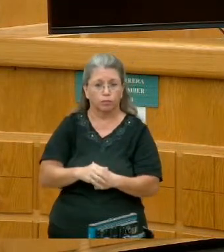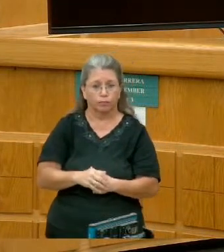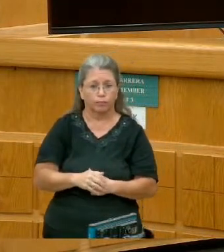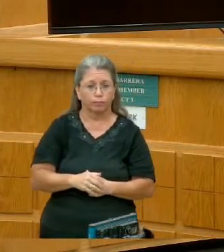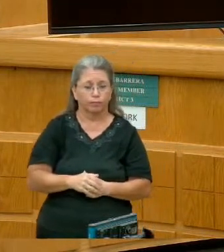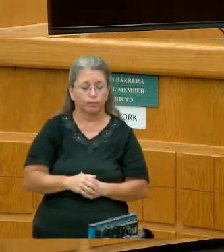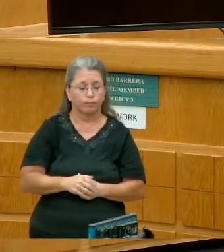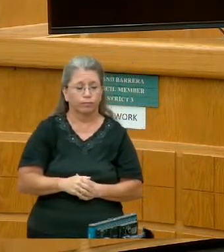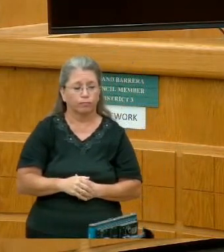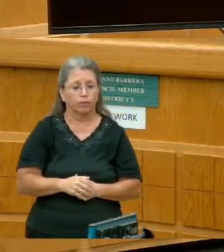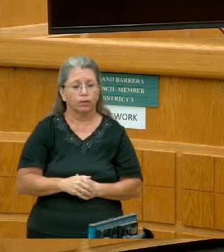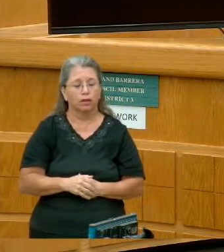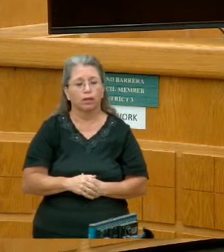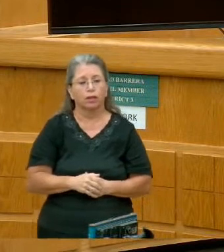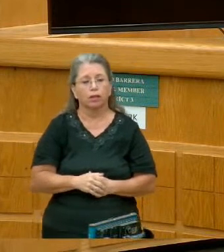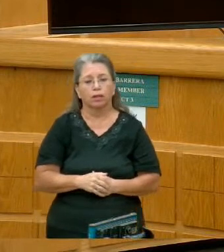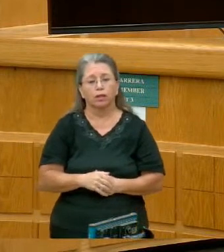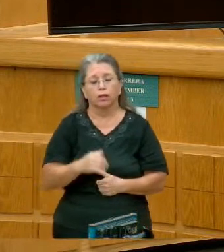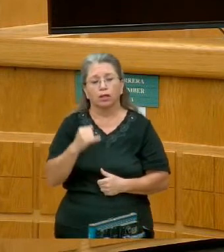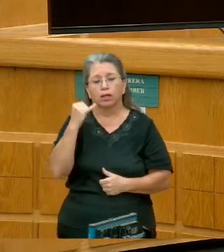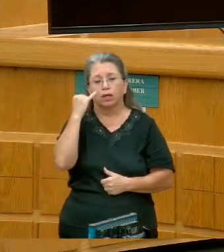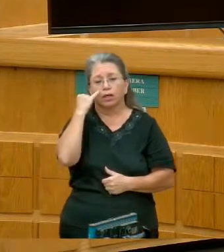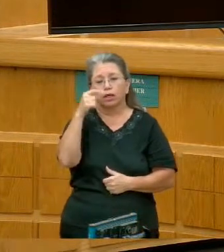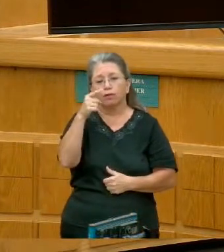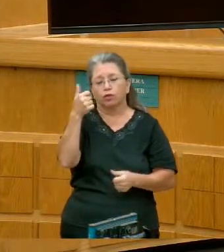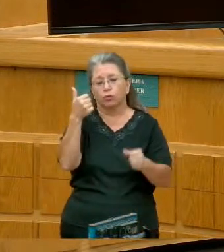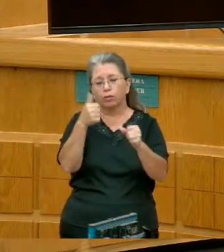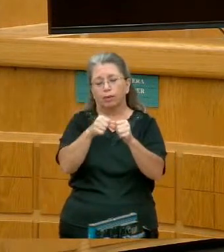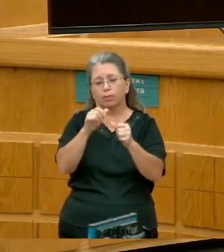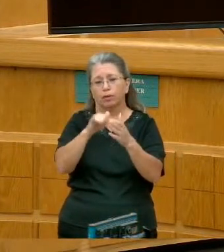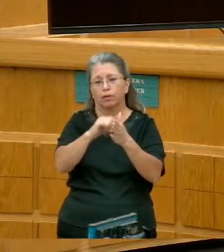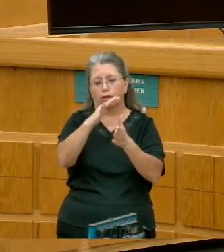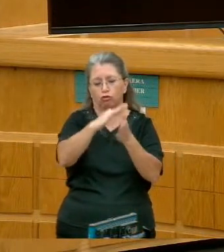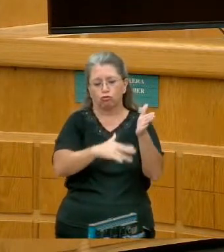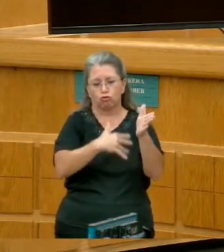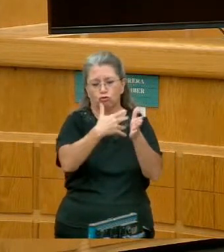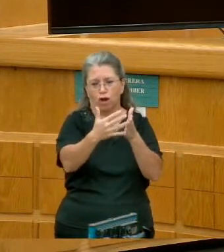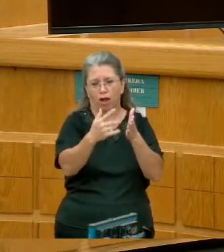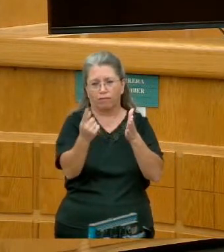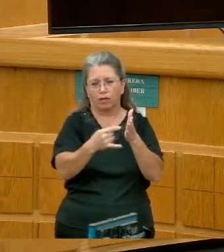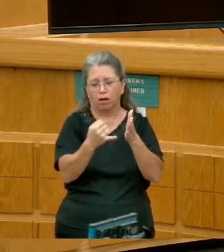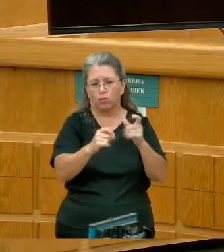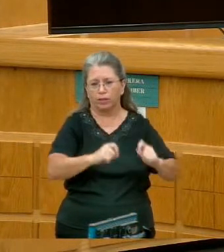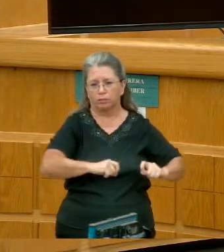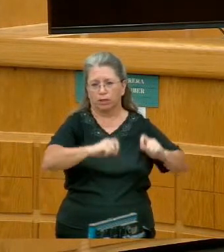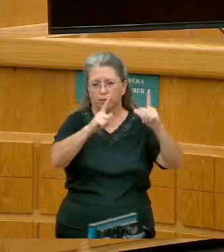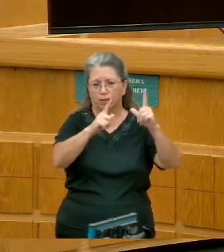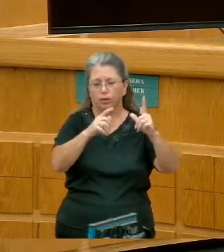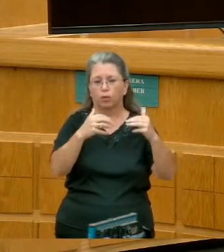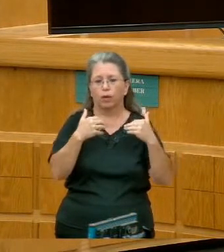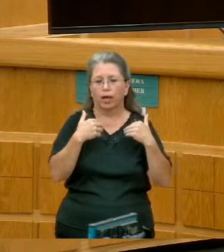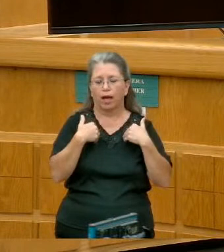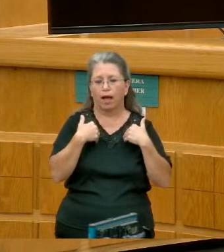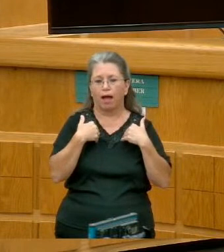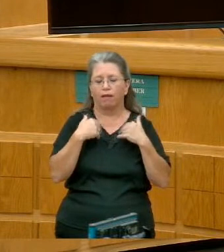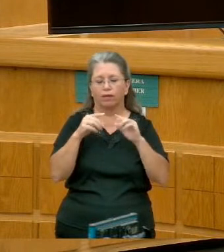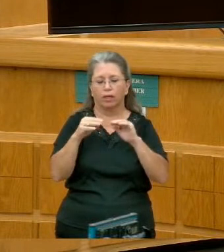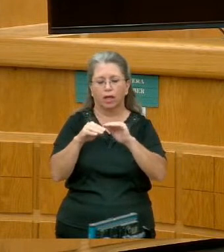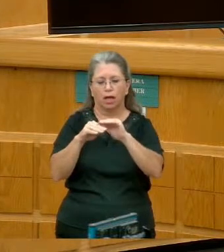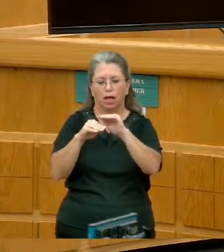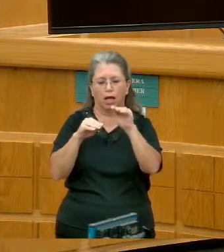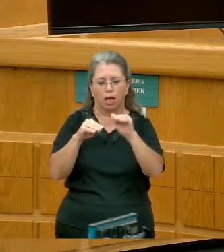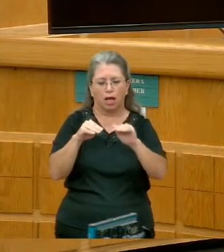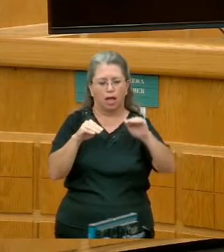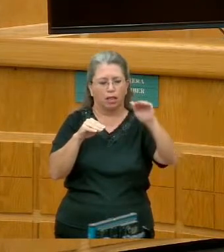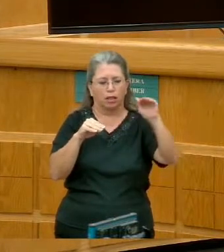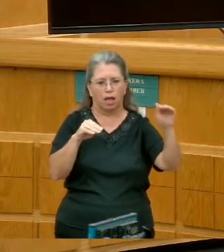If you remember the graph that always comes up, there's a straight line having to do with hospital capacity. This is the graph that usually